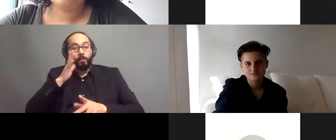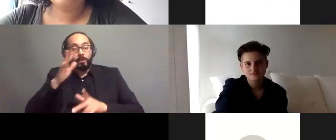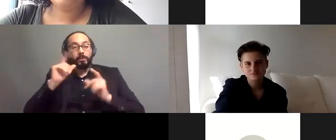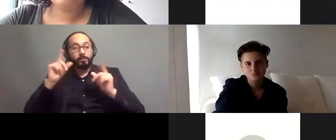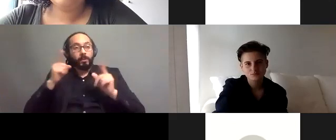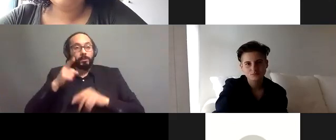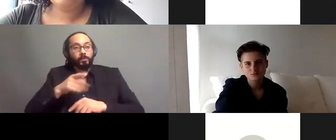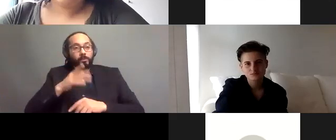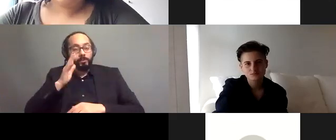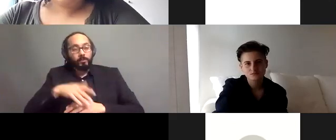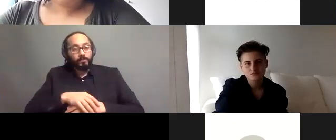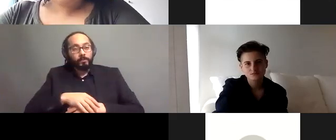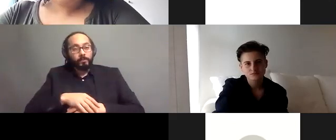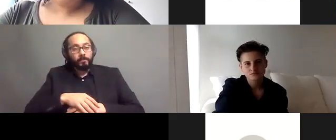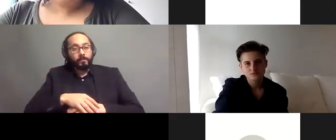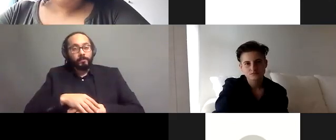and